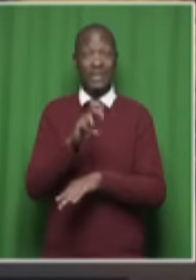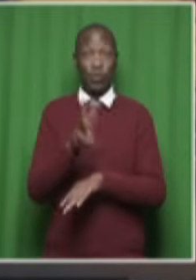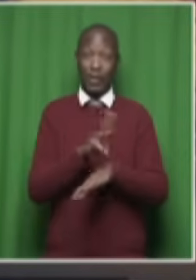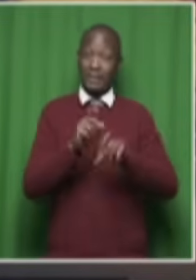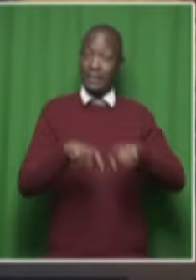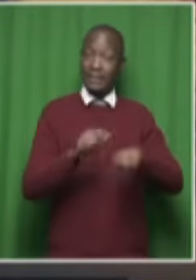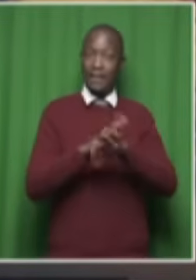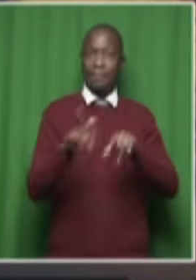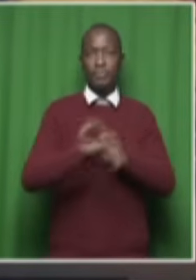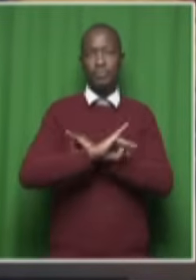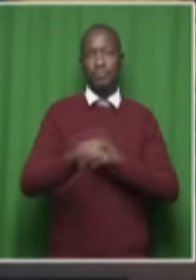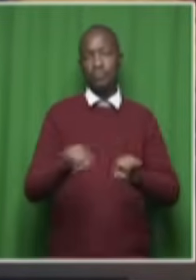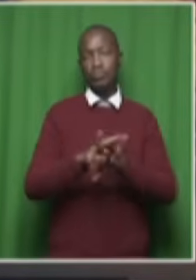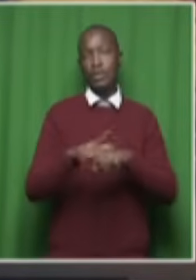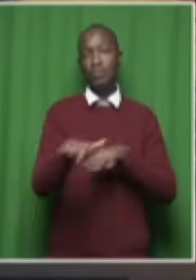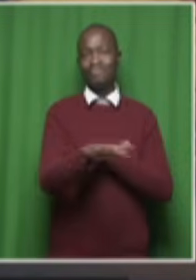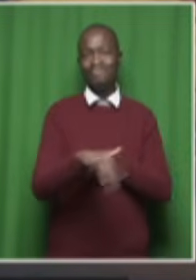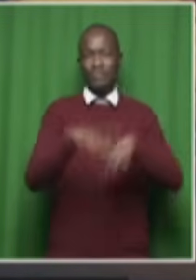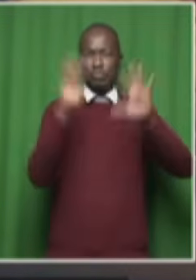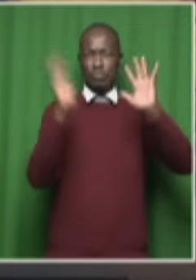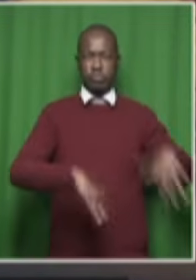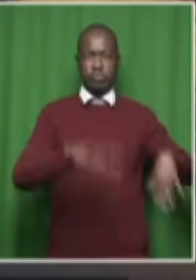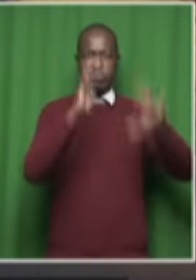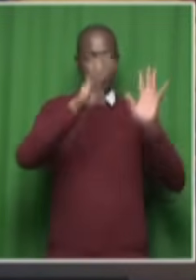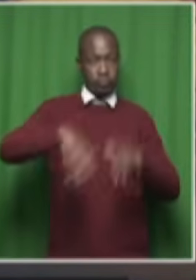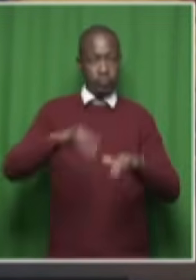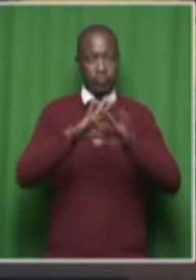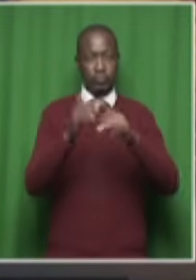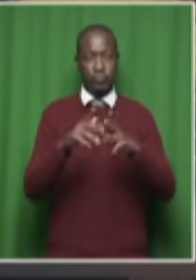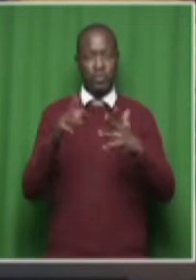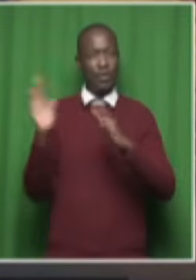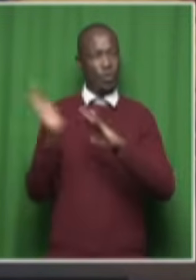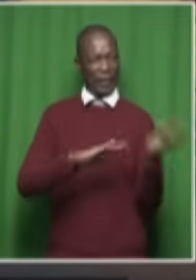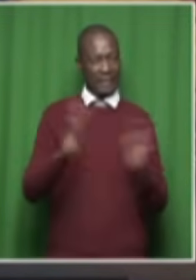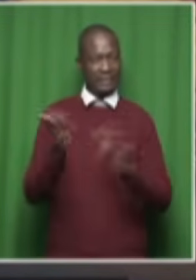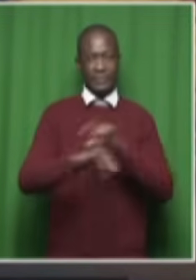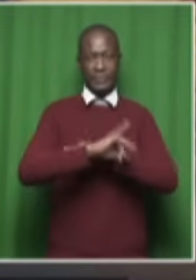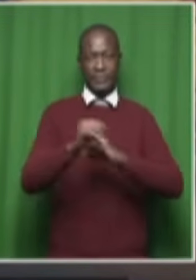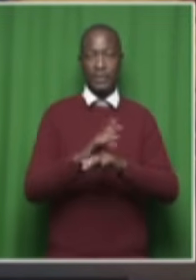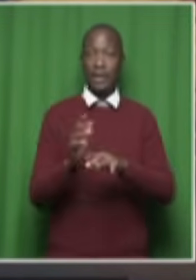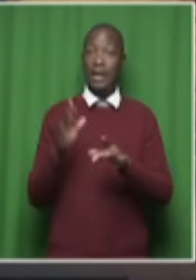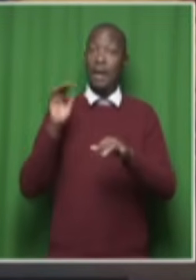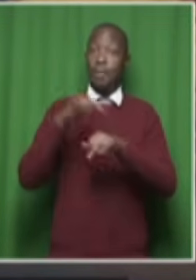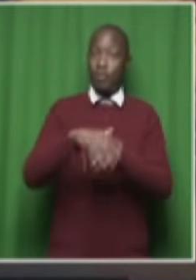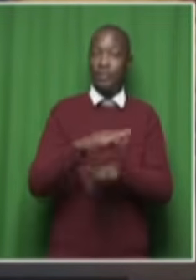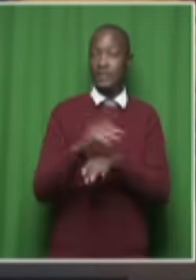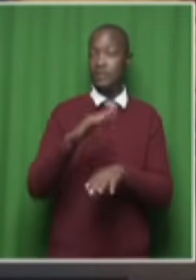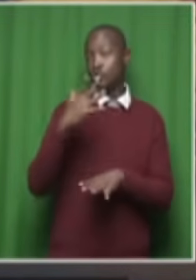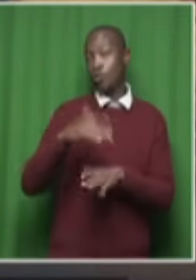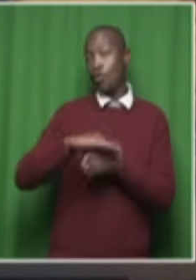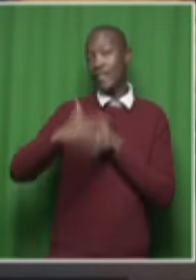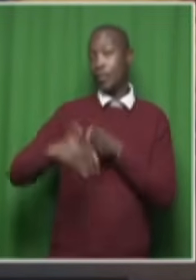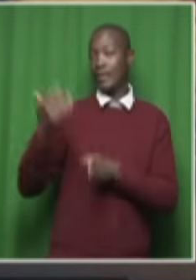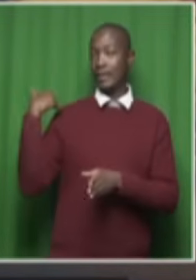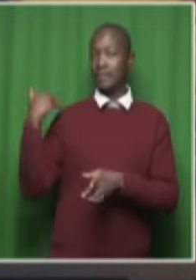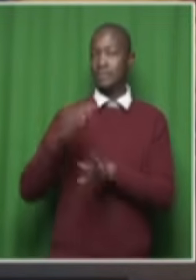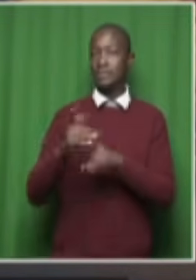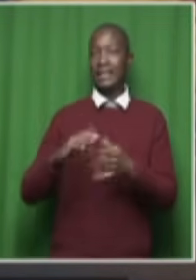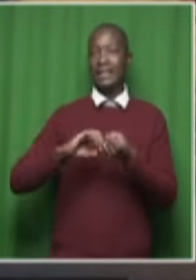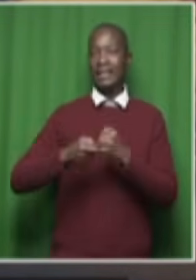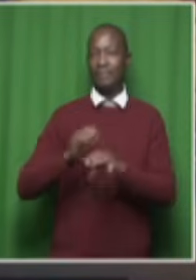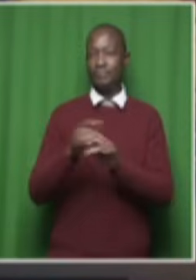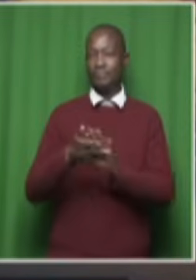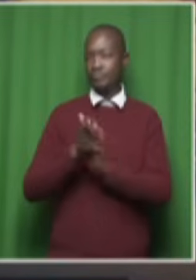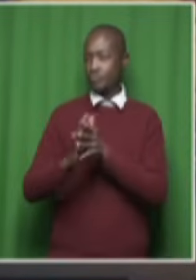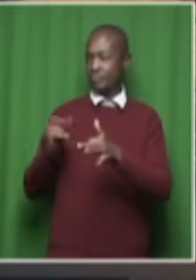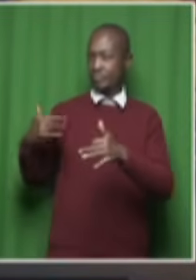from severe torrential rain and gale-force winds that hit the province over the weekend, leaving a trail of destruction